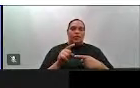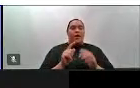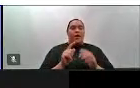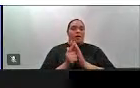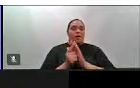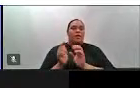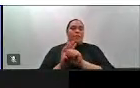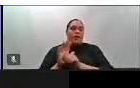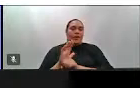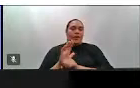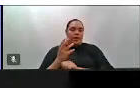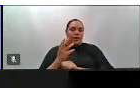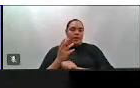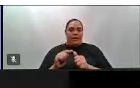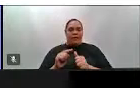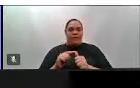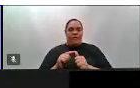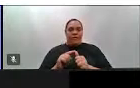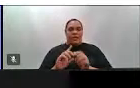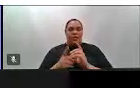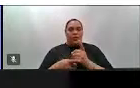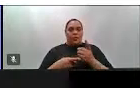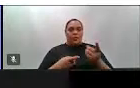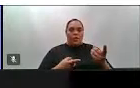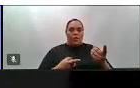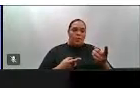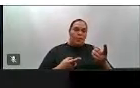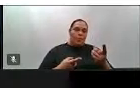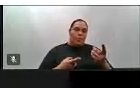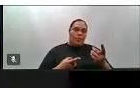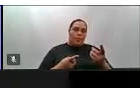background, BProc diploma